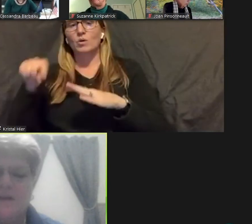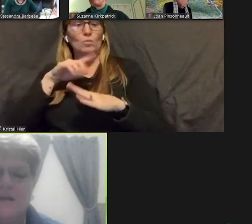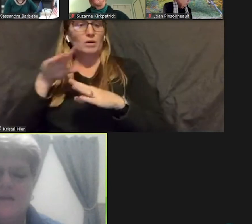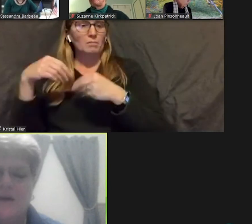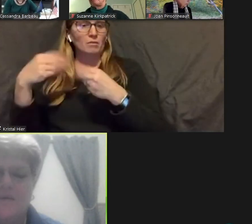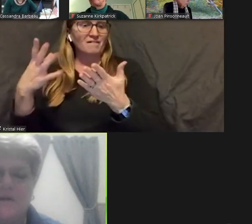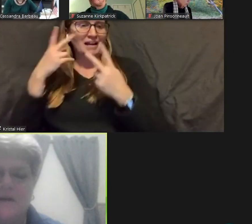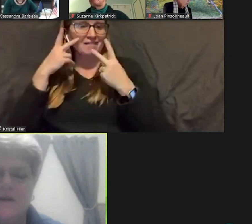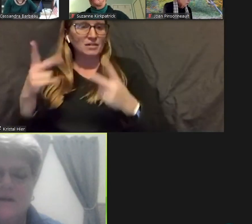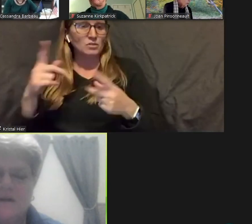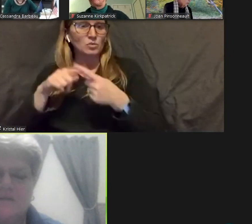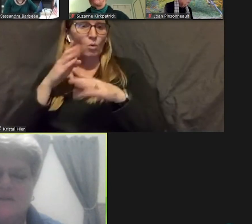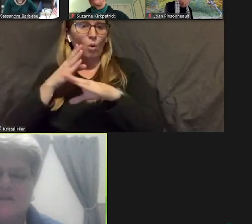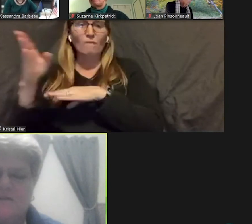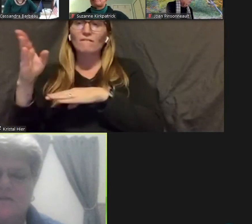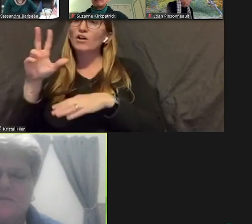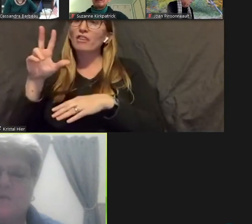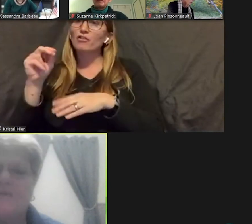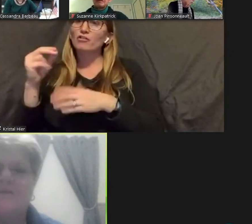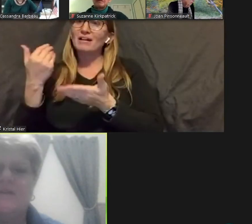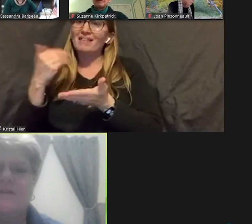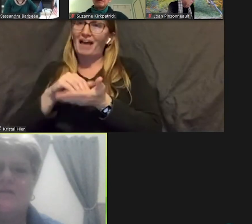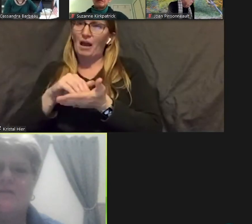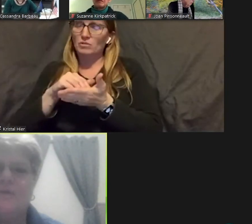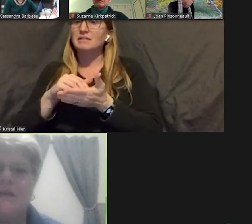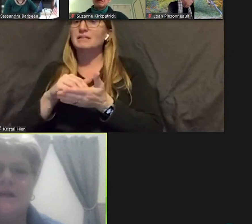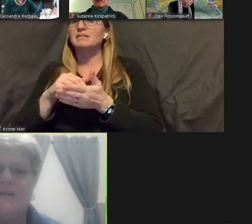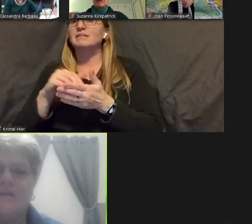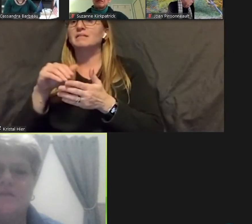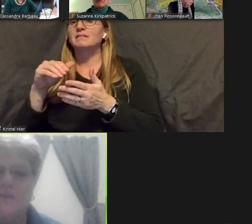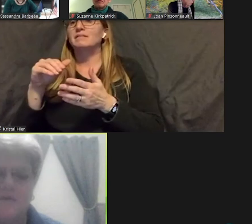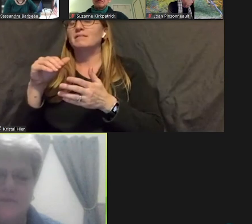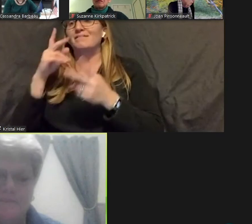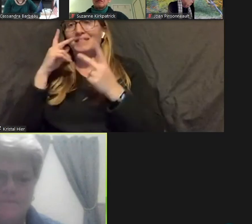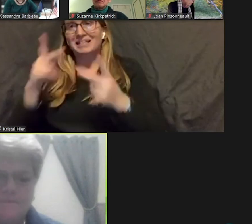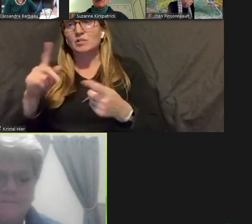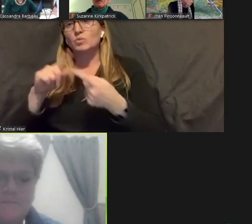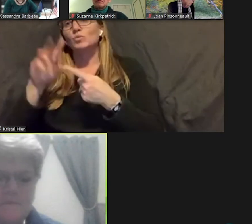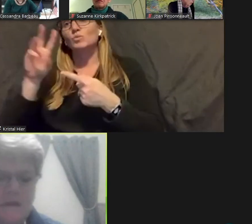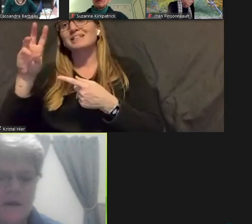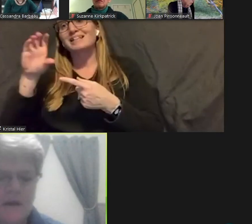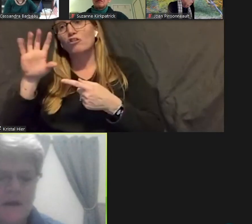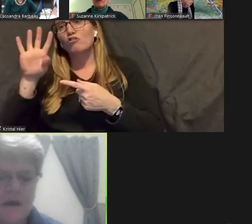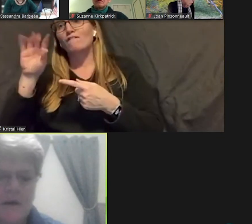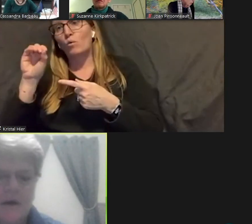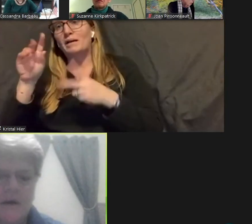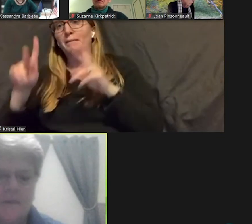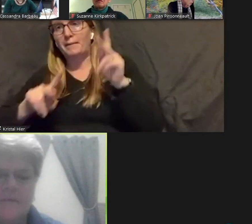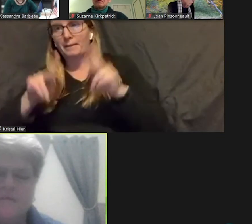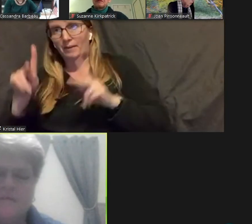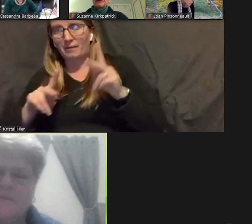over 30,000 visits to more than 640 individuals.